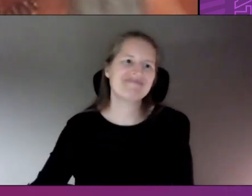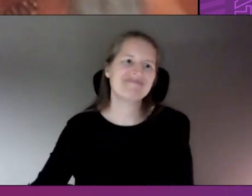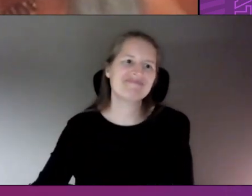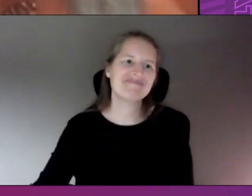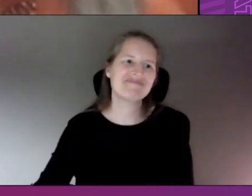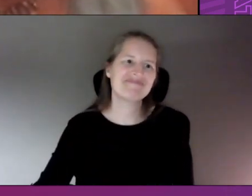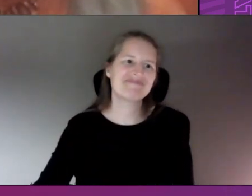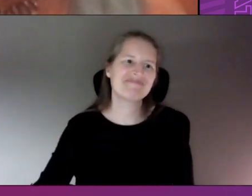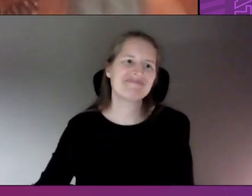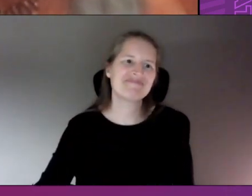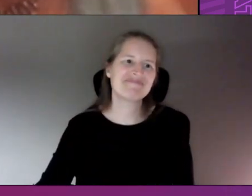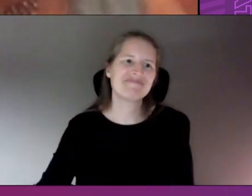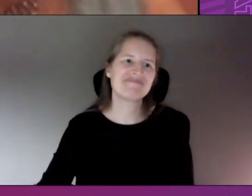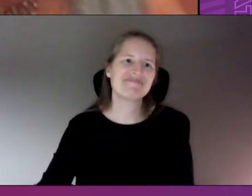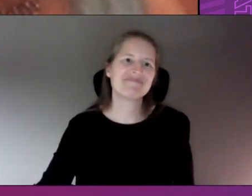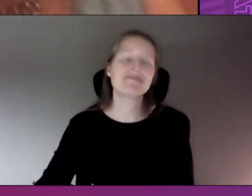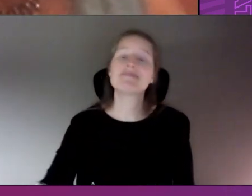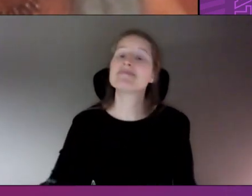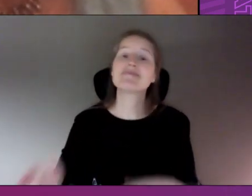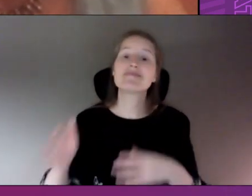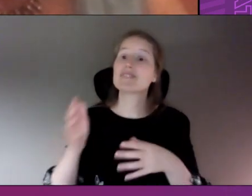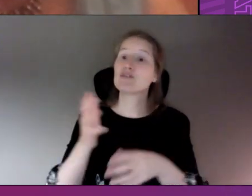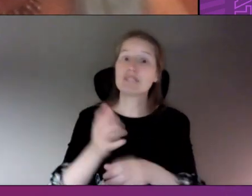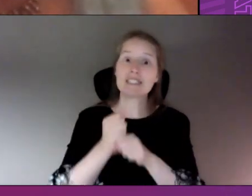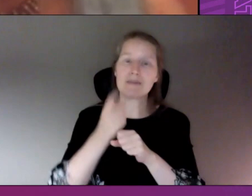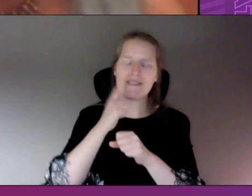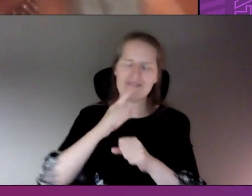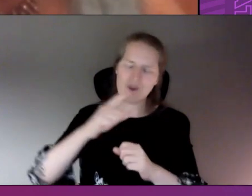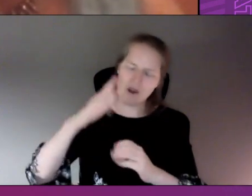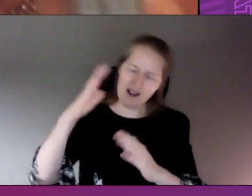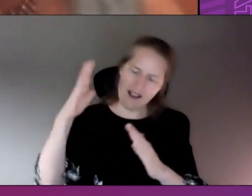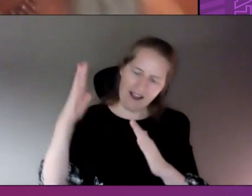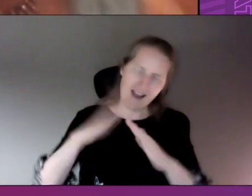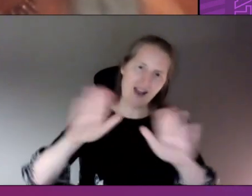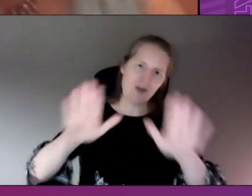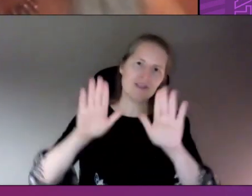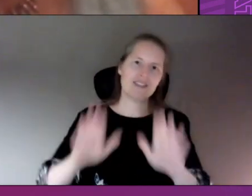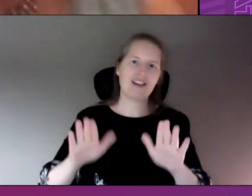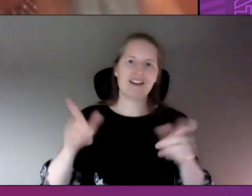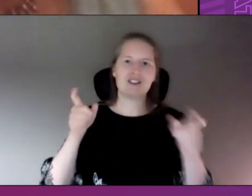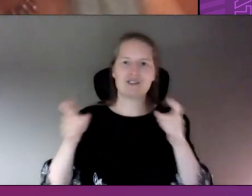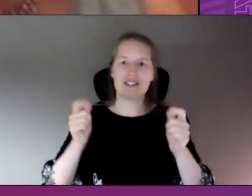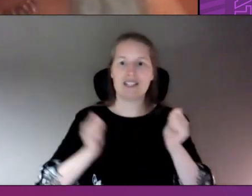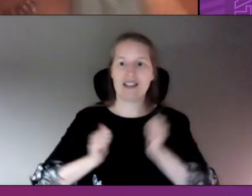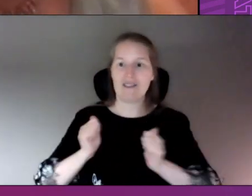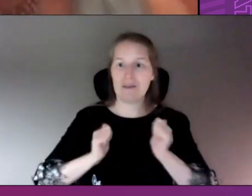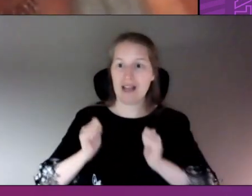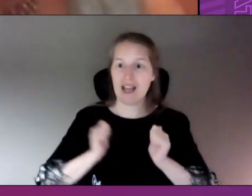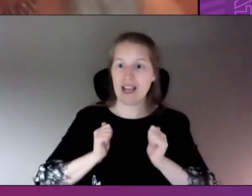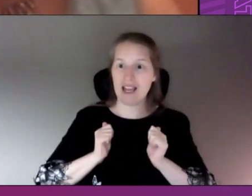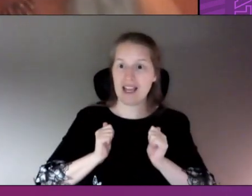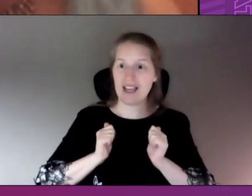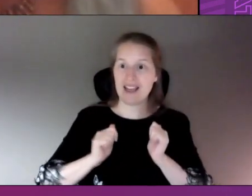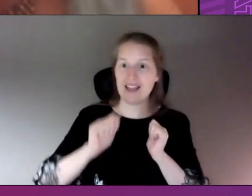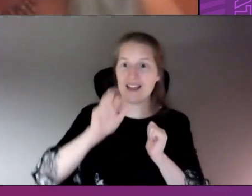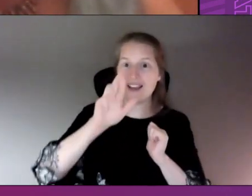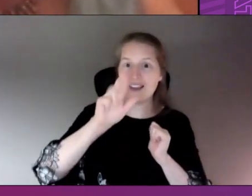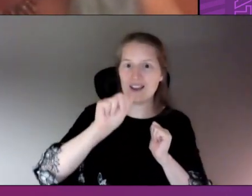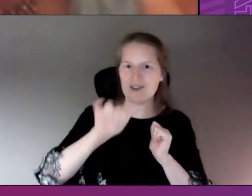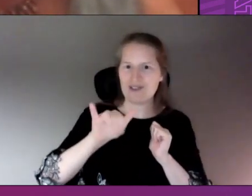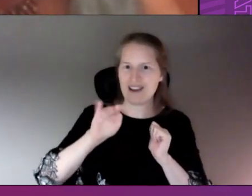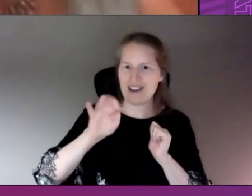Okay. And the recipient for Outstanding Direction of a Play is Raymond O.